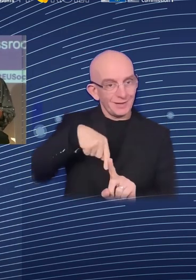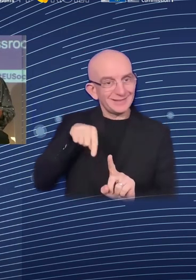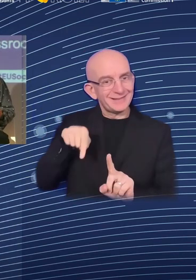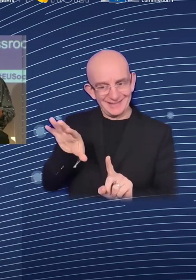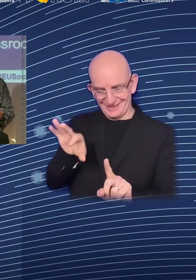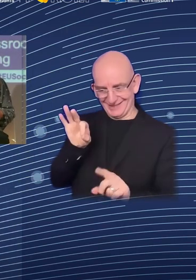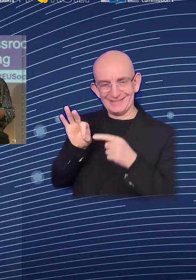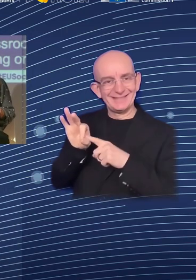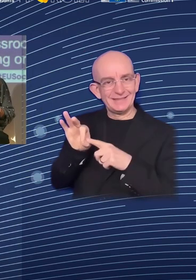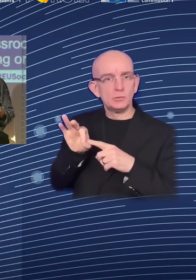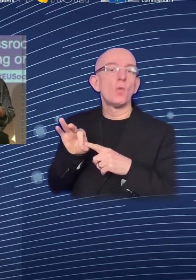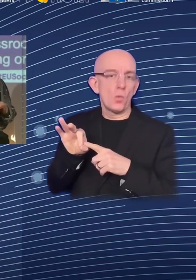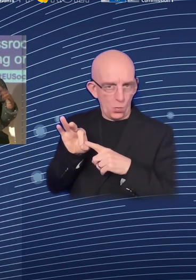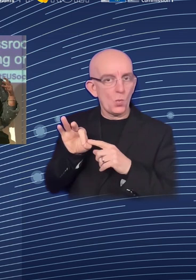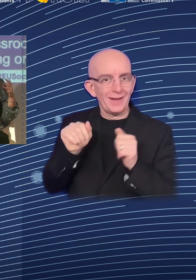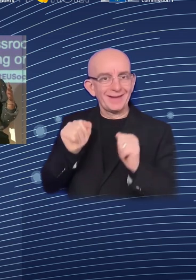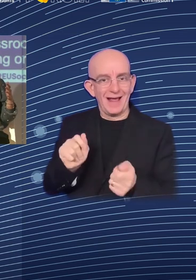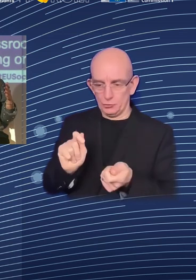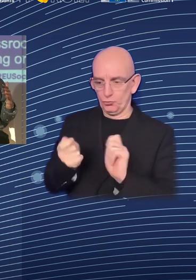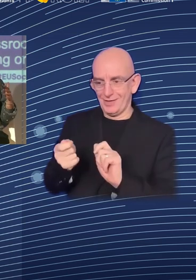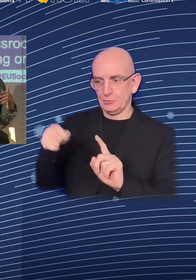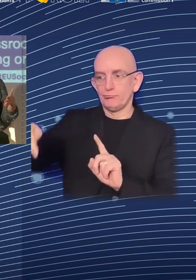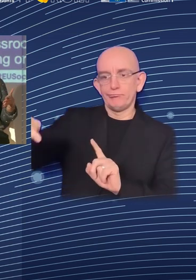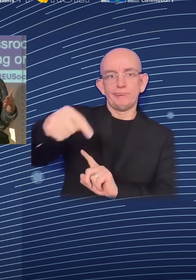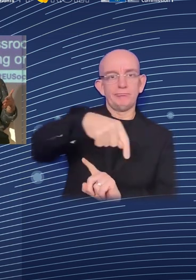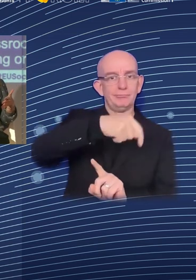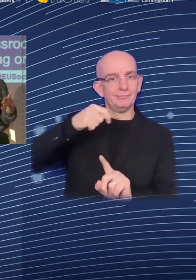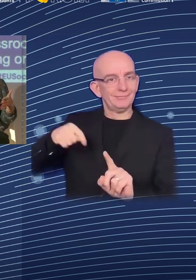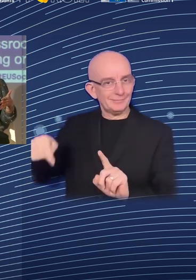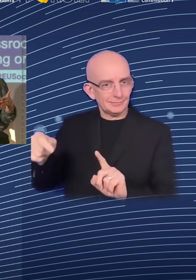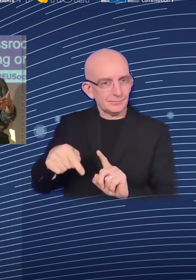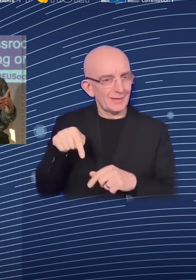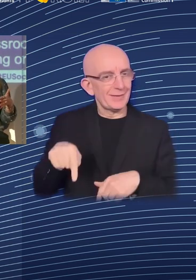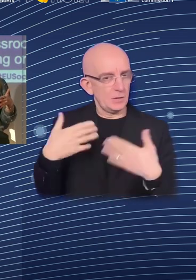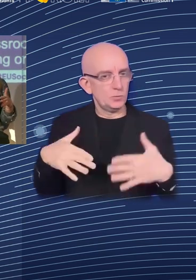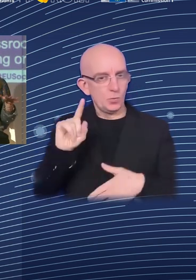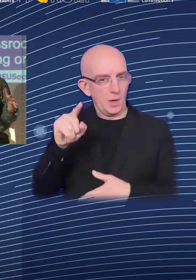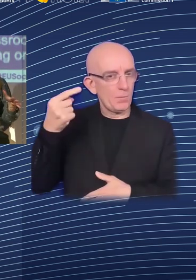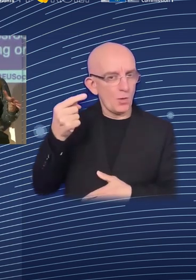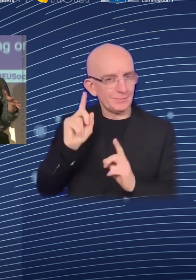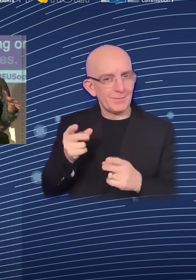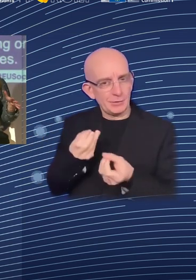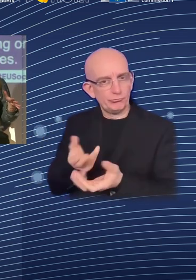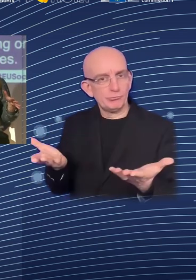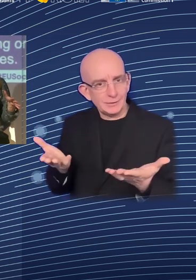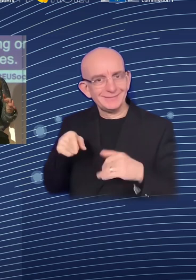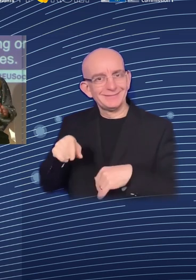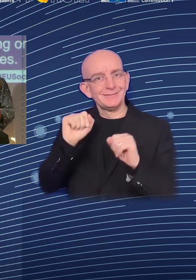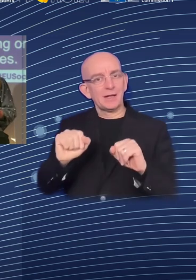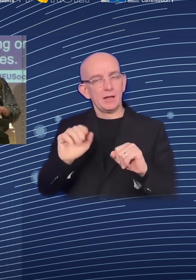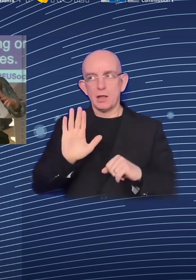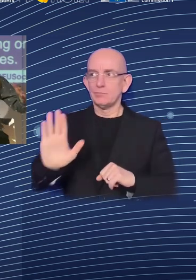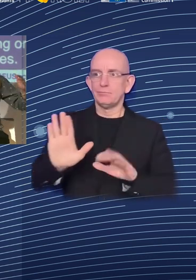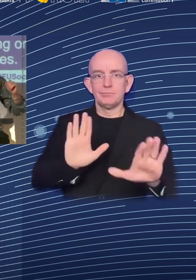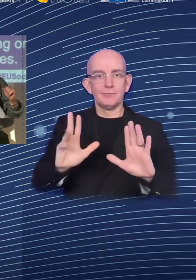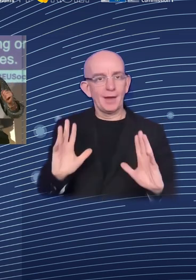that's the key, and also to make the vision of their own lives, because yesterday I felt like, oh,